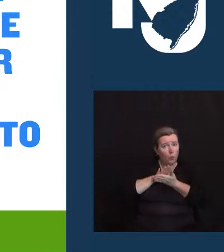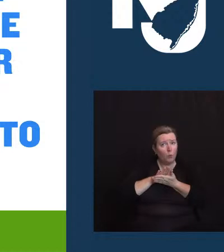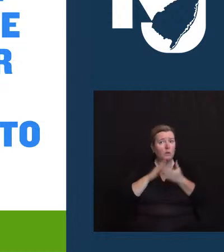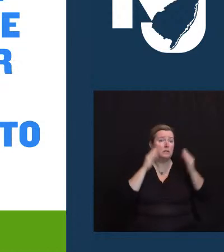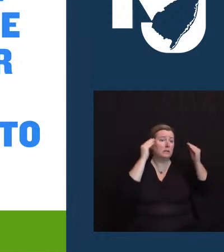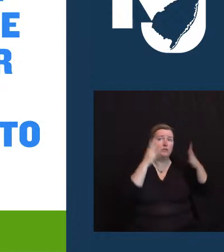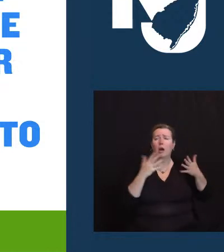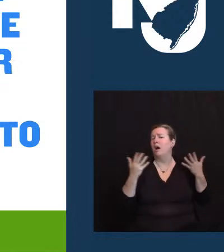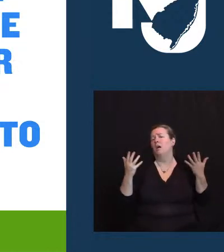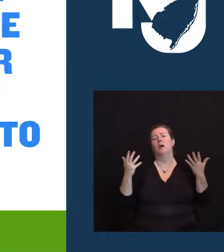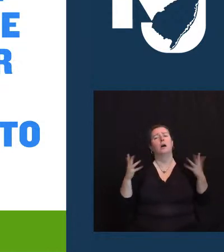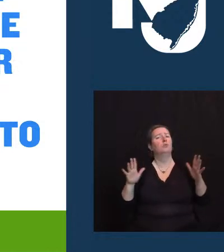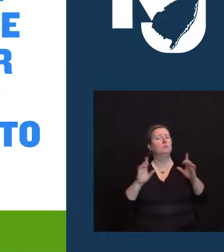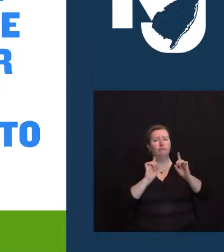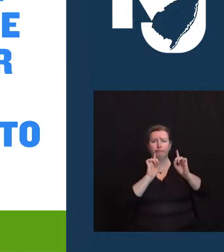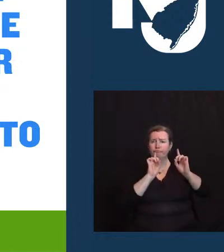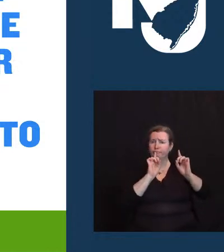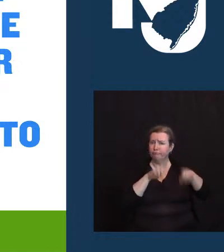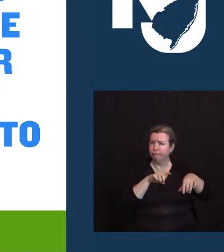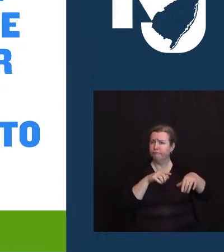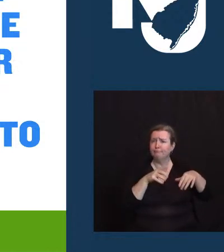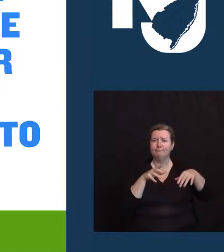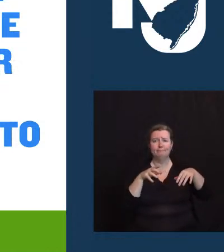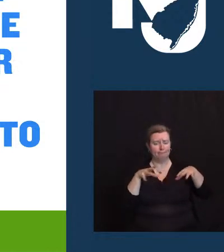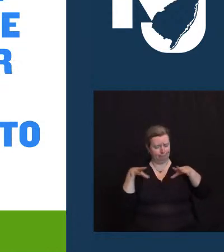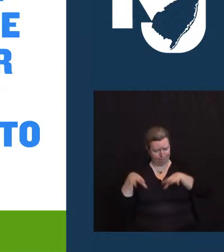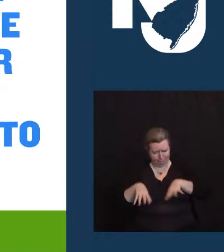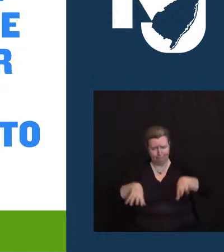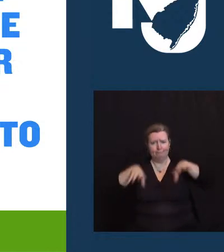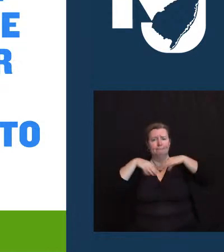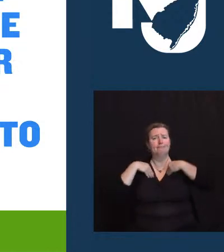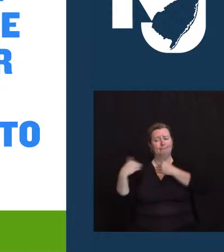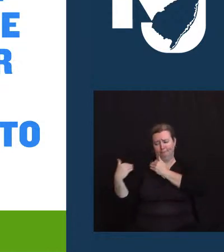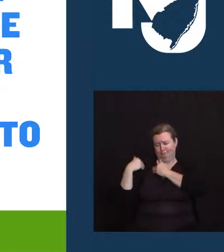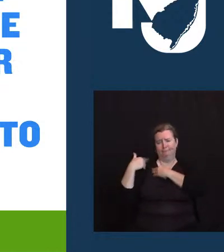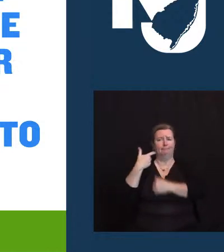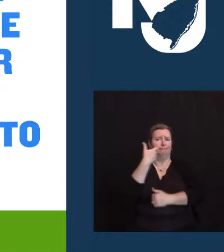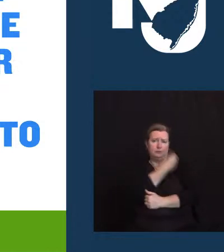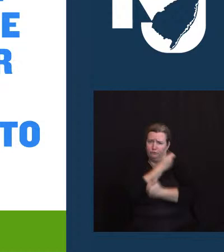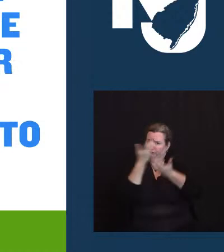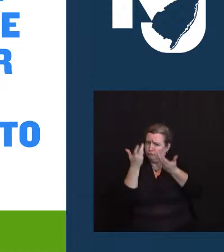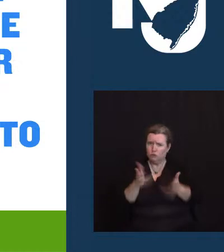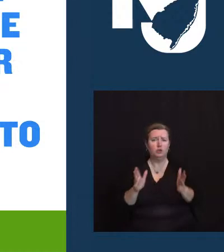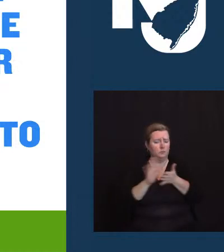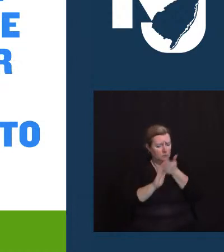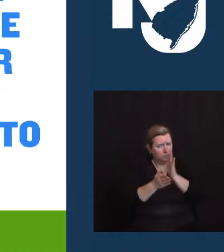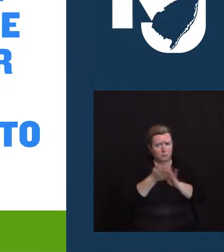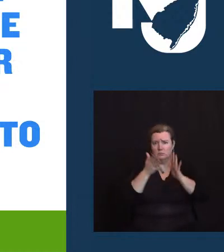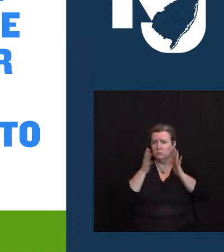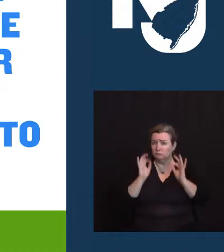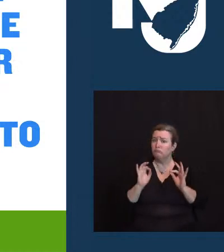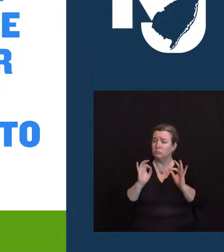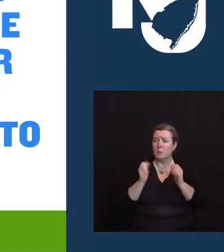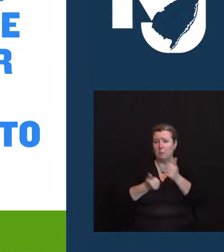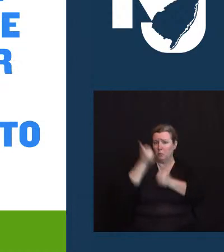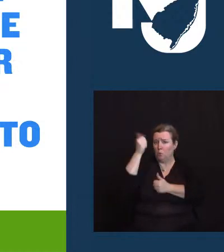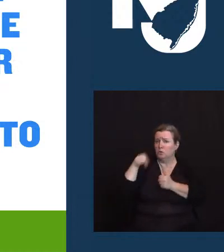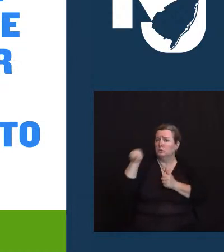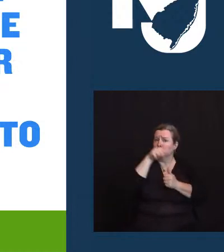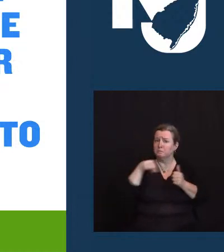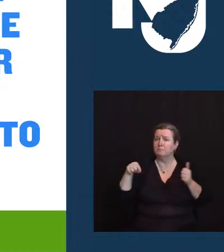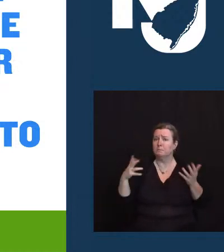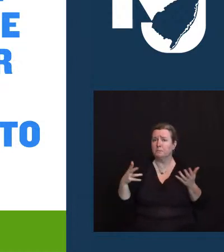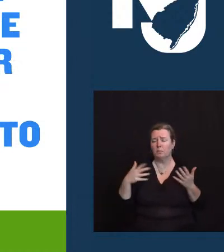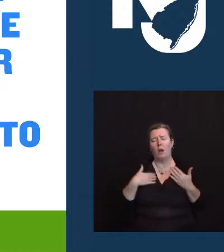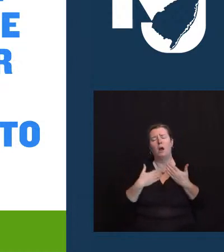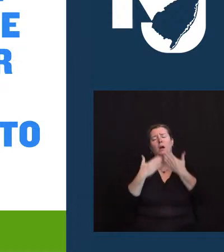already taken their personal responsibility to their families and students and colleagues seriously and gotten vaccinated. And I thank them for